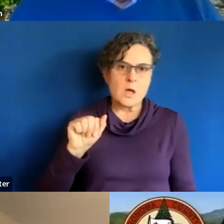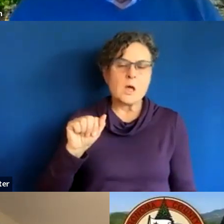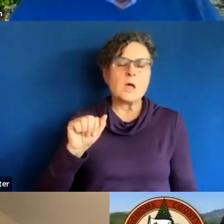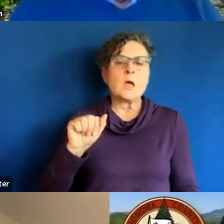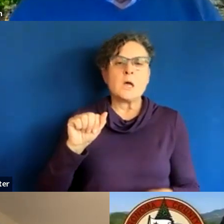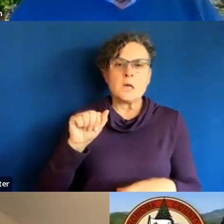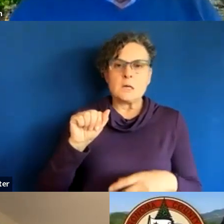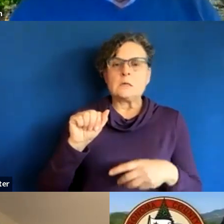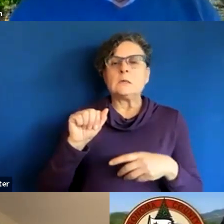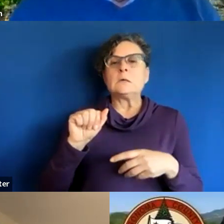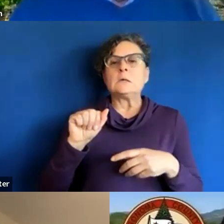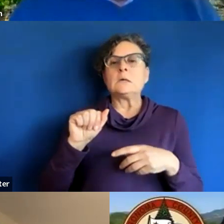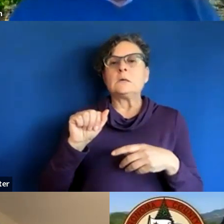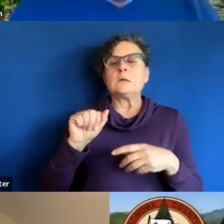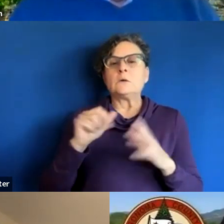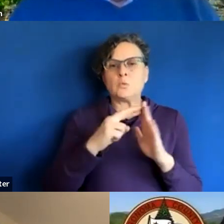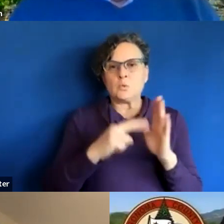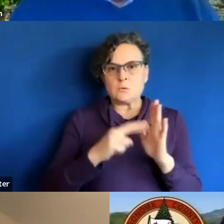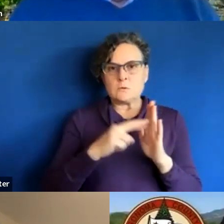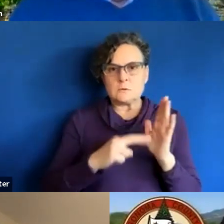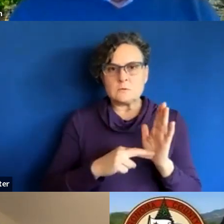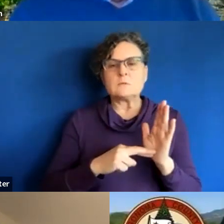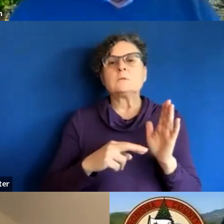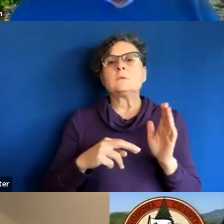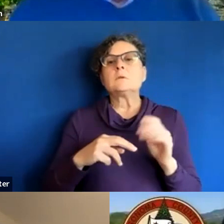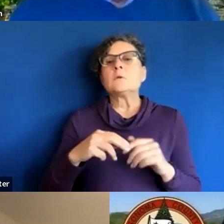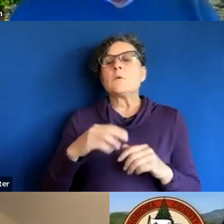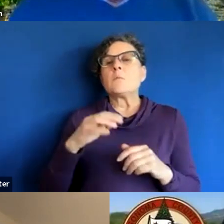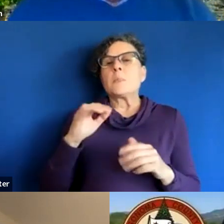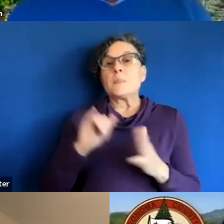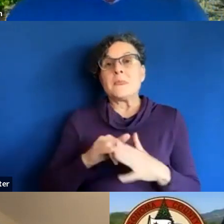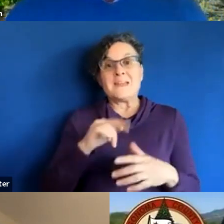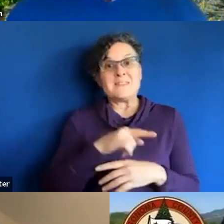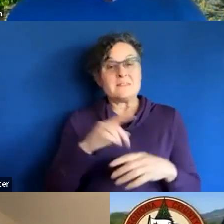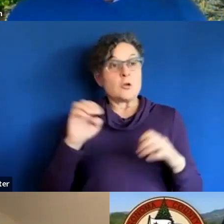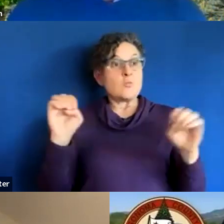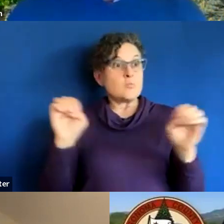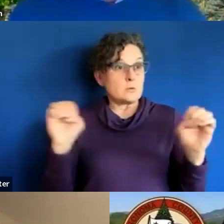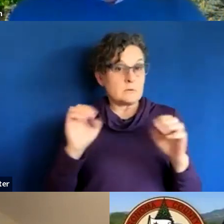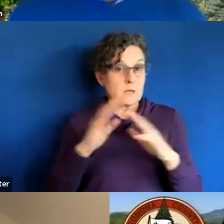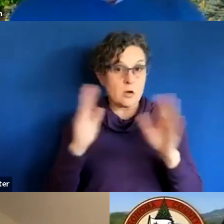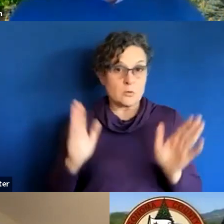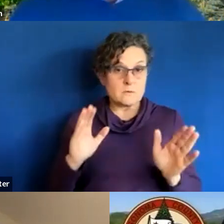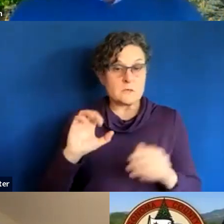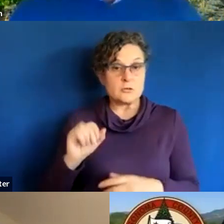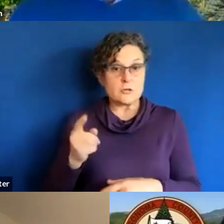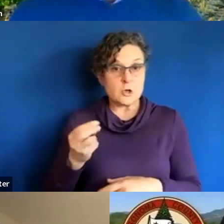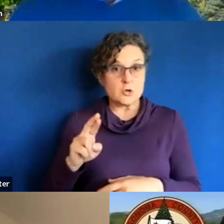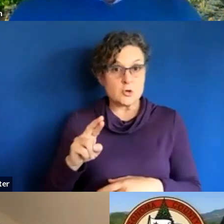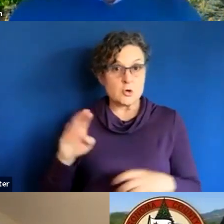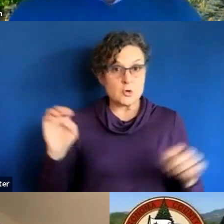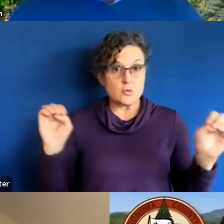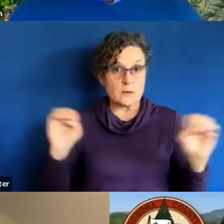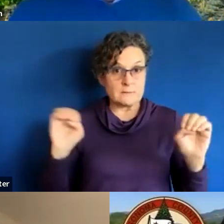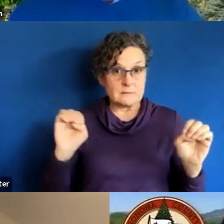that these type of shelter crises, emergency housing sites are exempt from